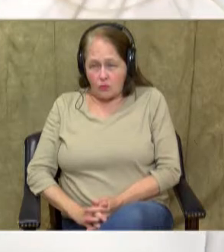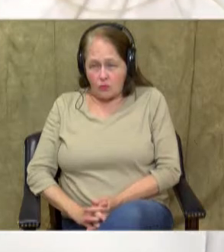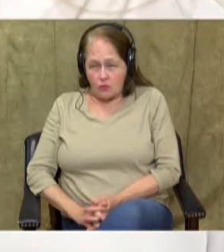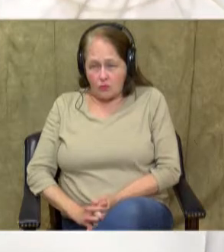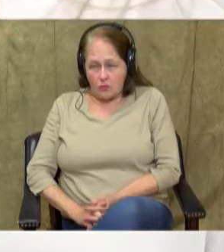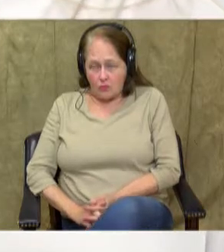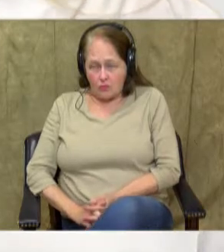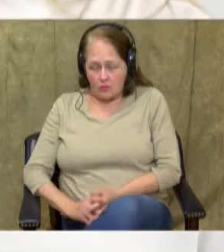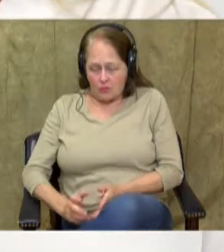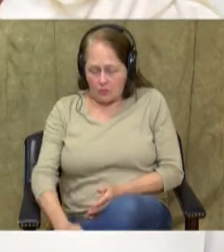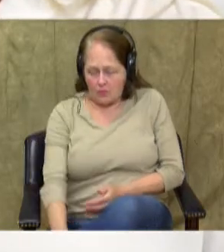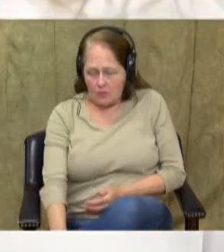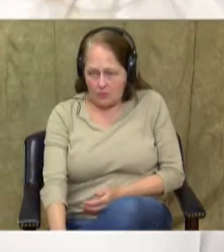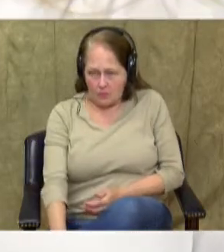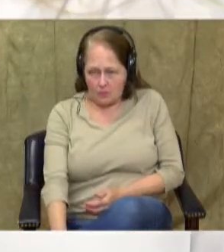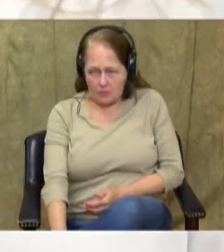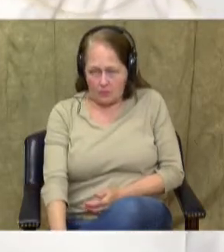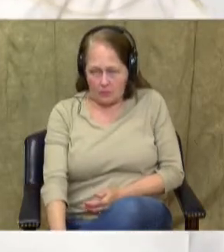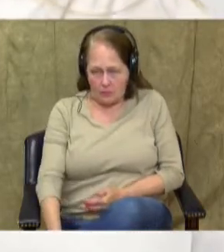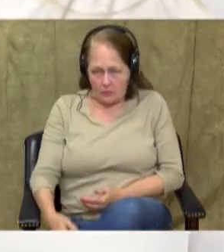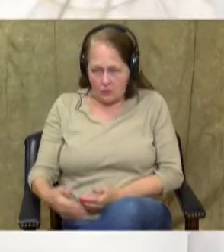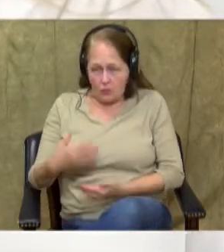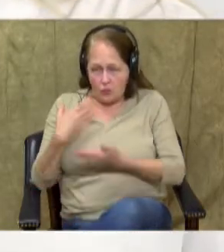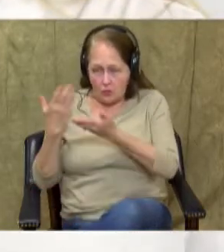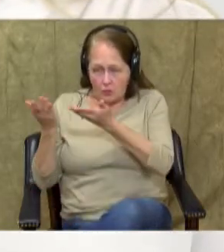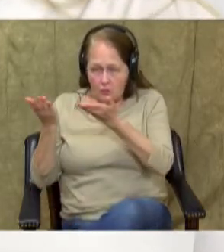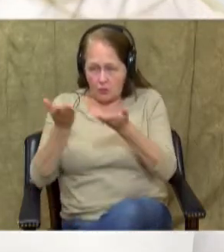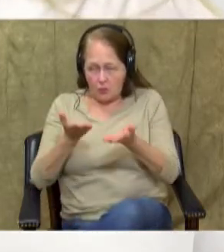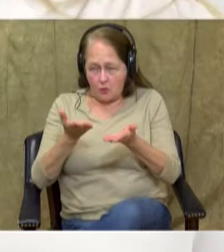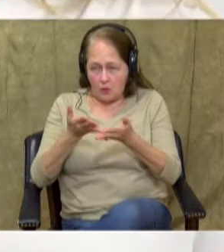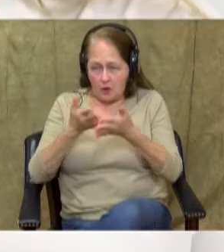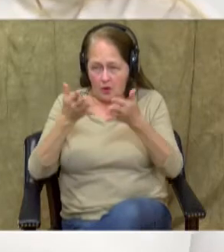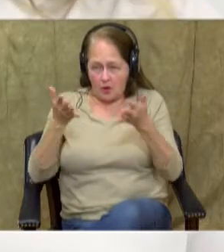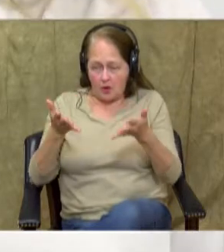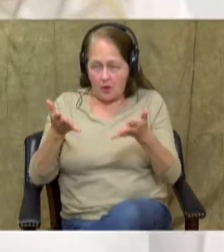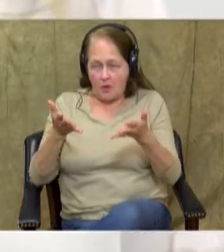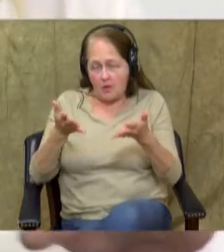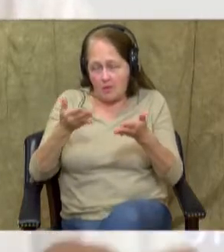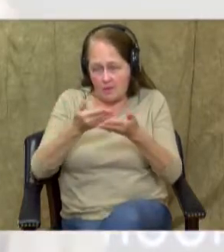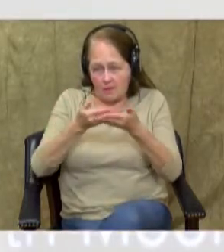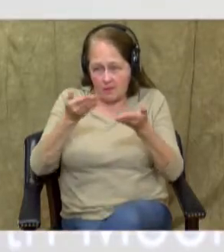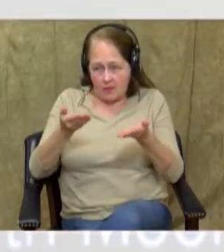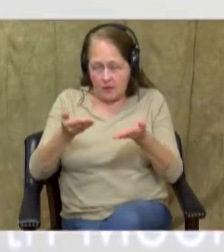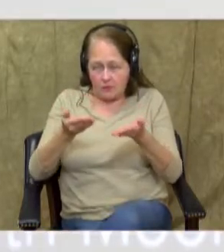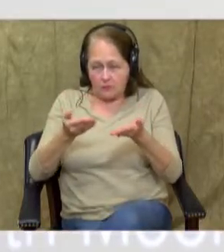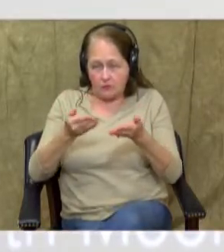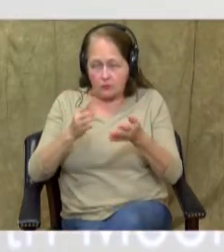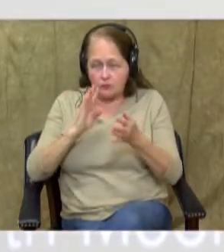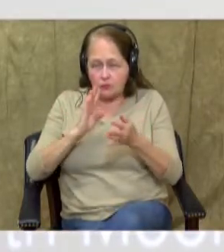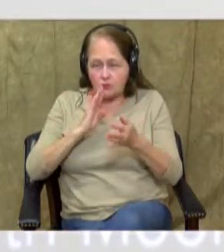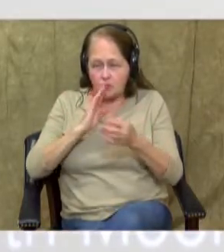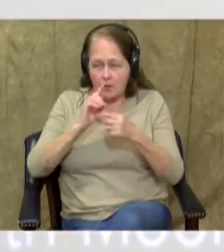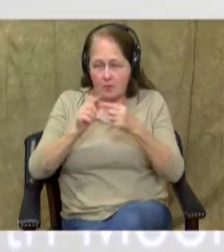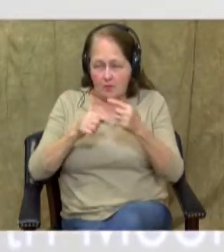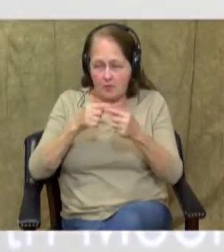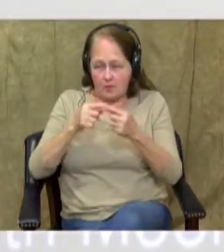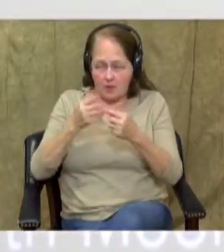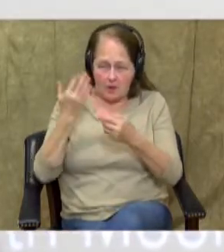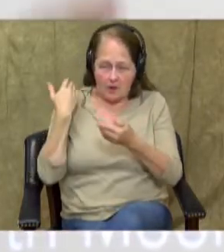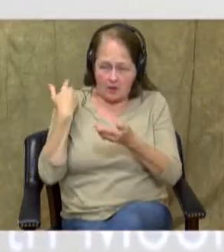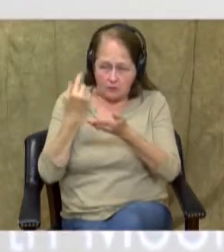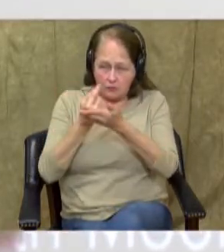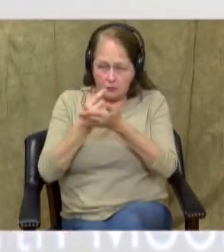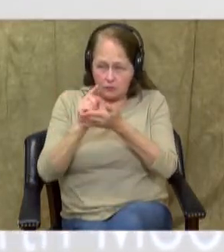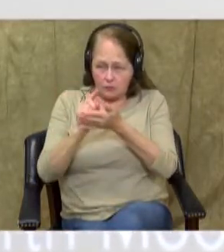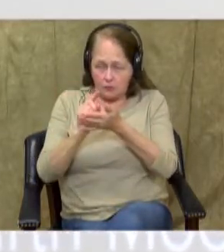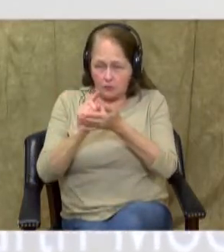I'm good. I brought lots of stuff, and I've got lots of stuff to show you. So we're going to jump right in by starting talking about what we talked about last week.